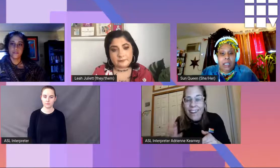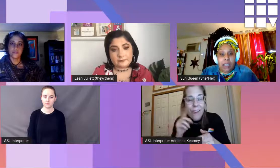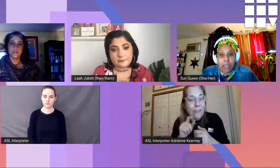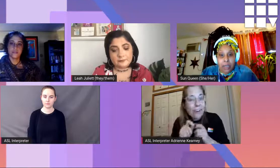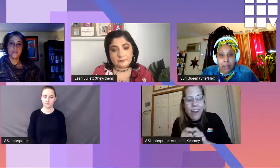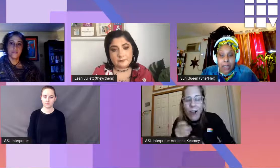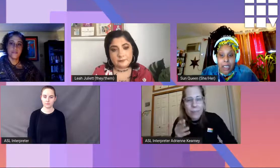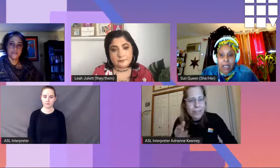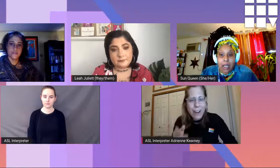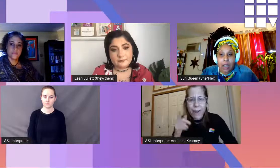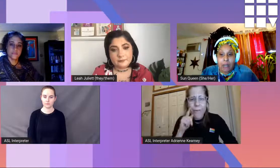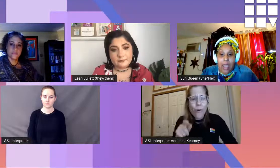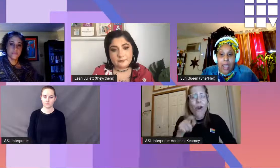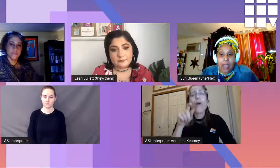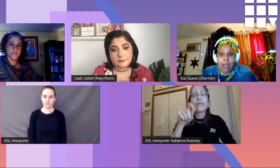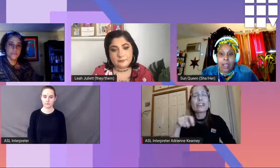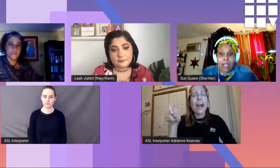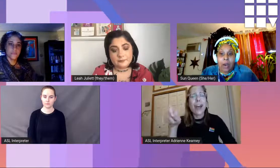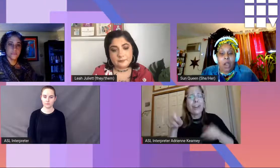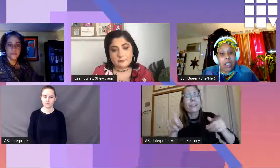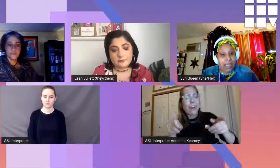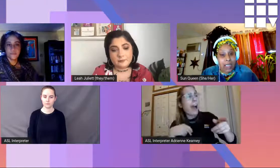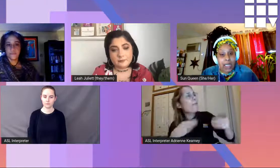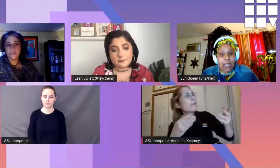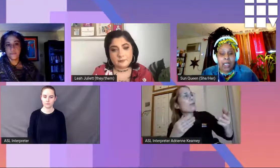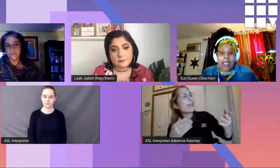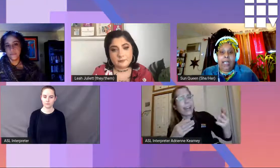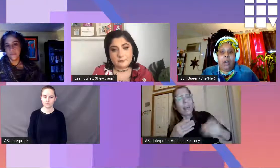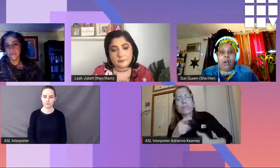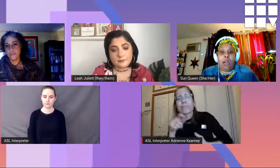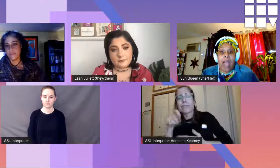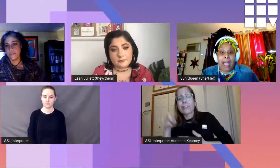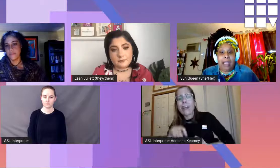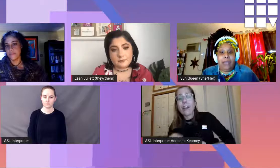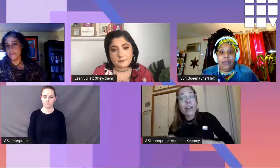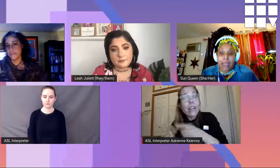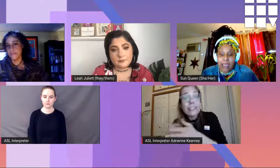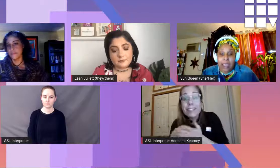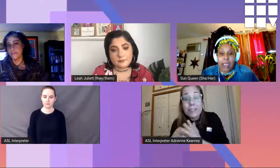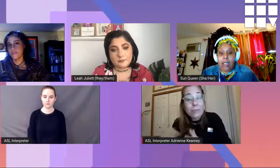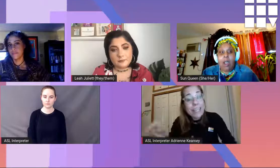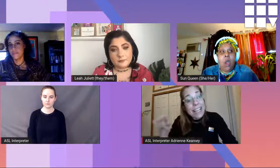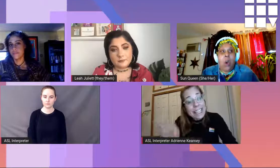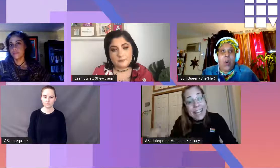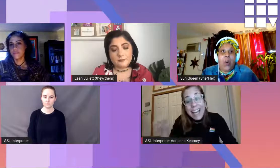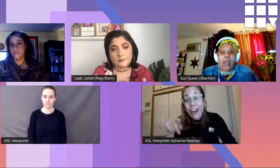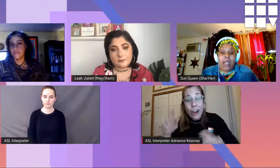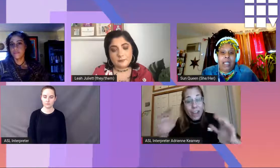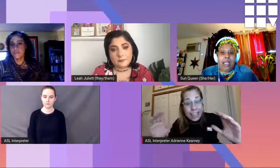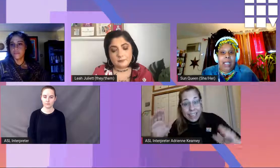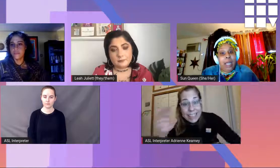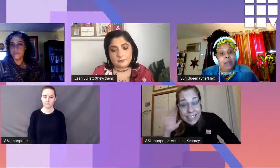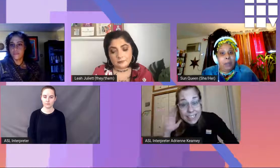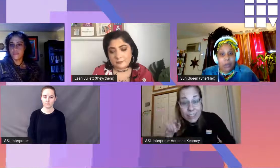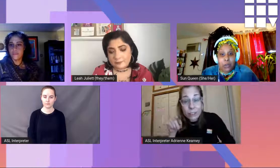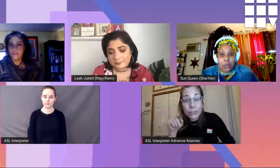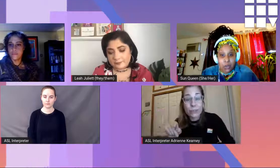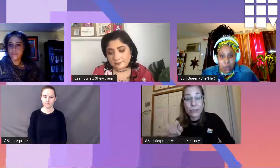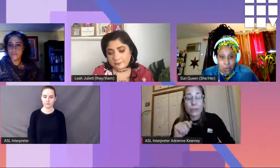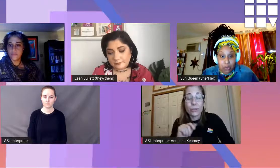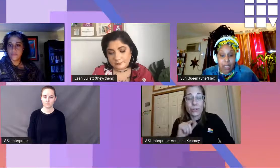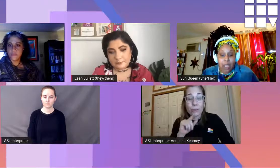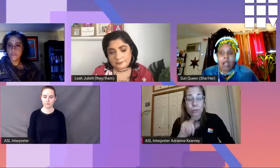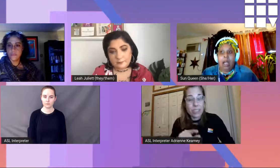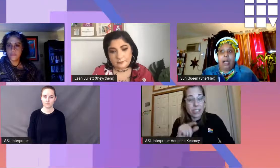doesn't necessarily mean that they are listening, that they are active listening, or that they care about